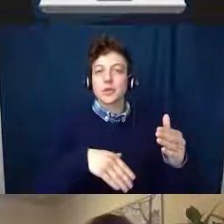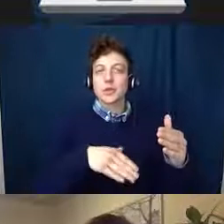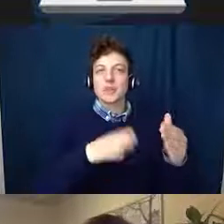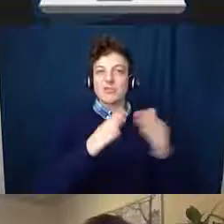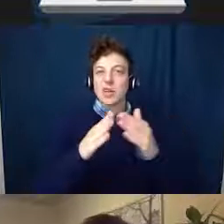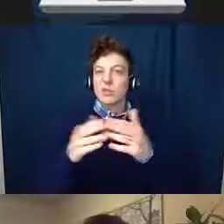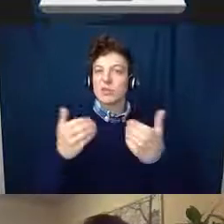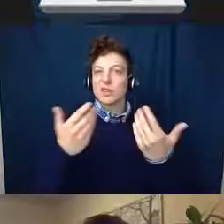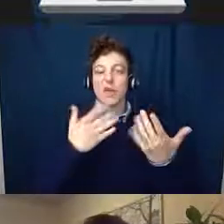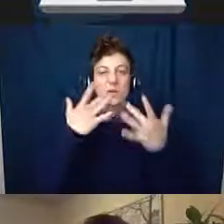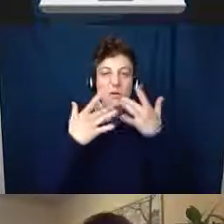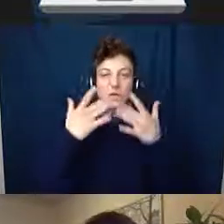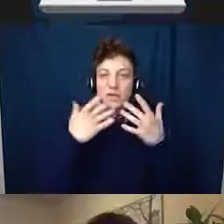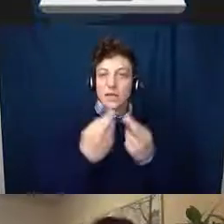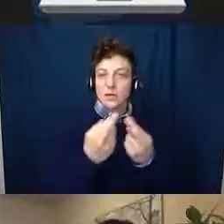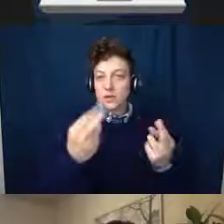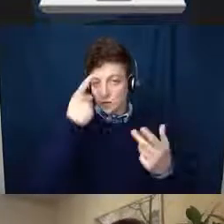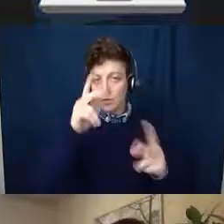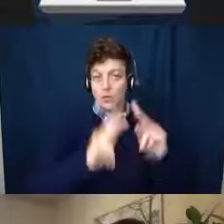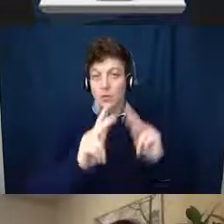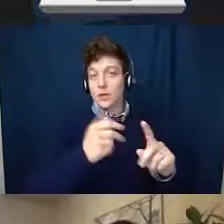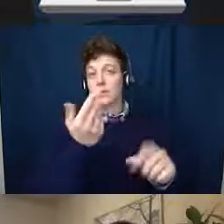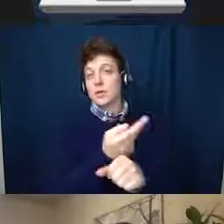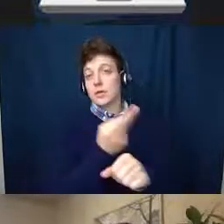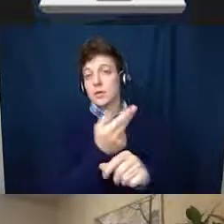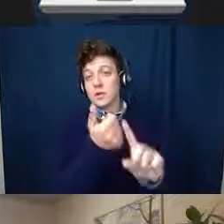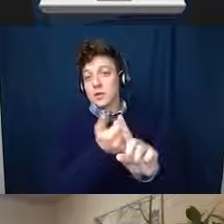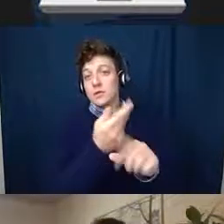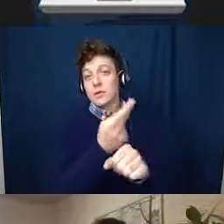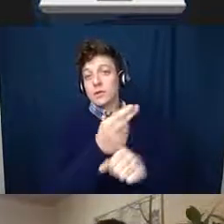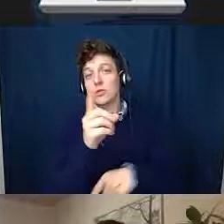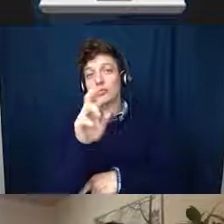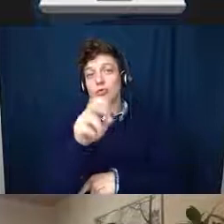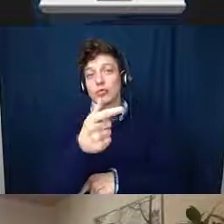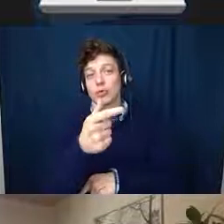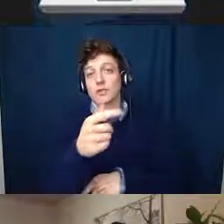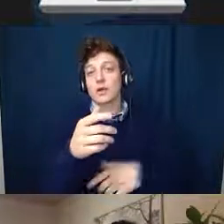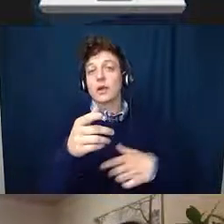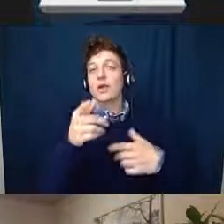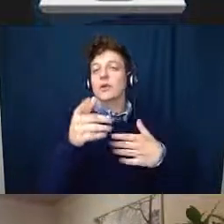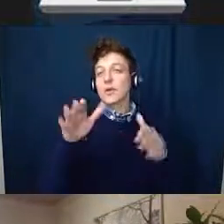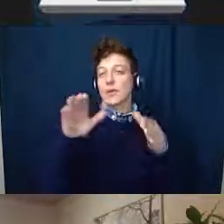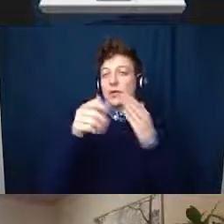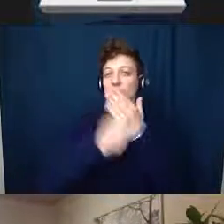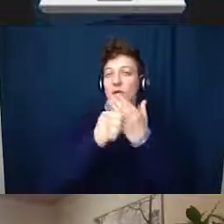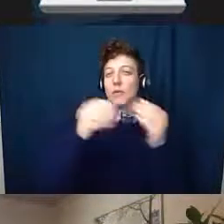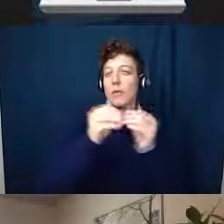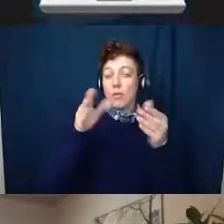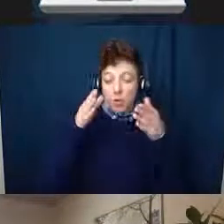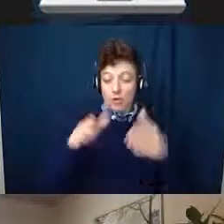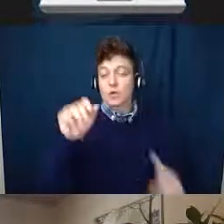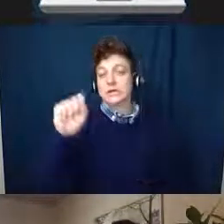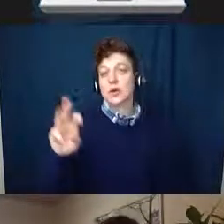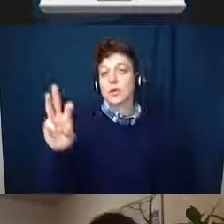evidence-based resources for people who use drugs. This article was focused on mostly Southwest Philadelphia, but